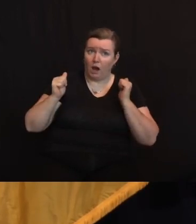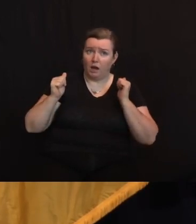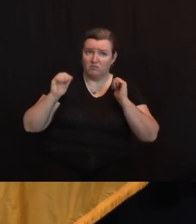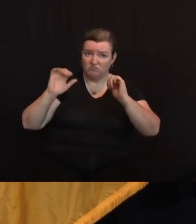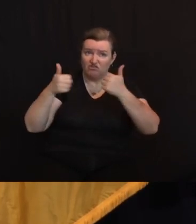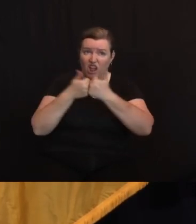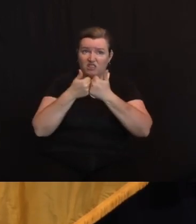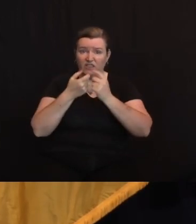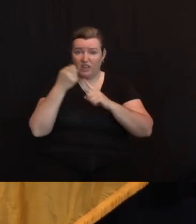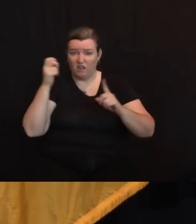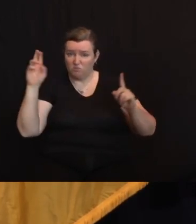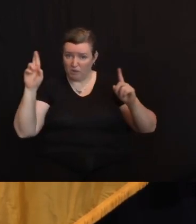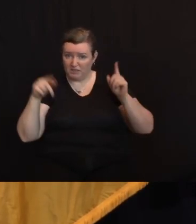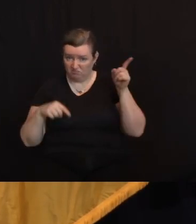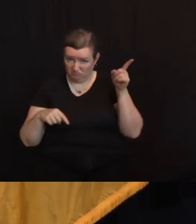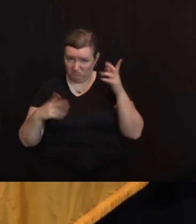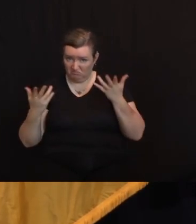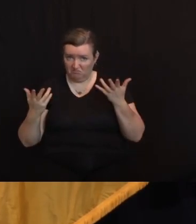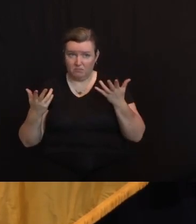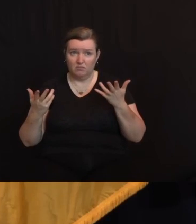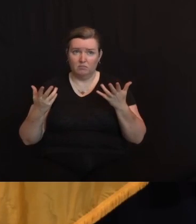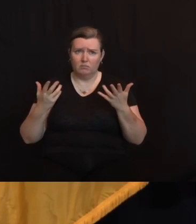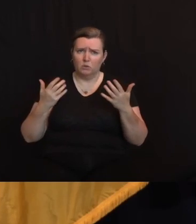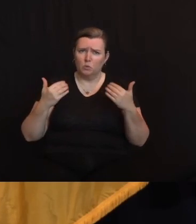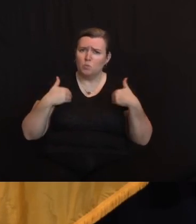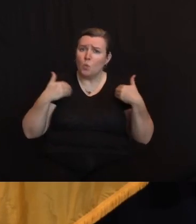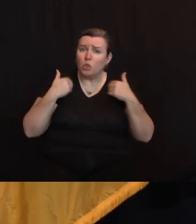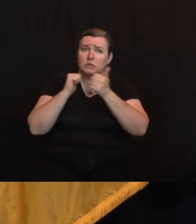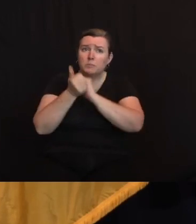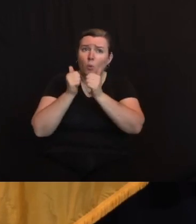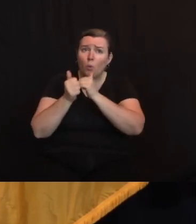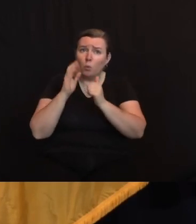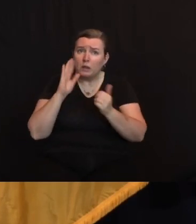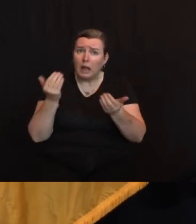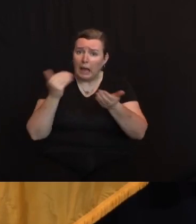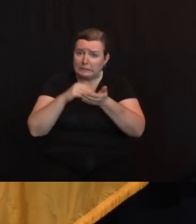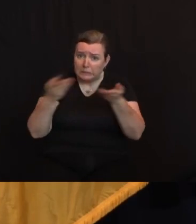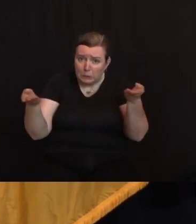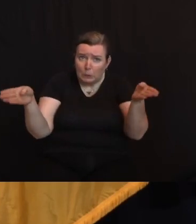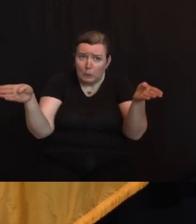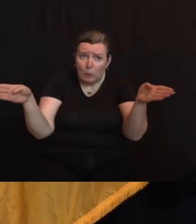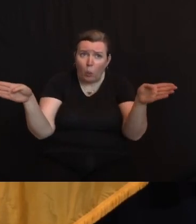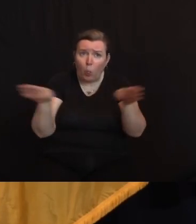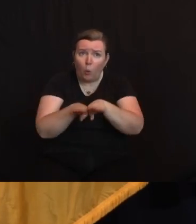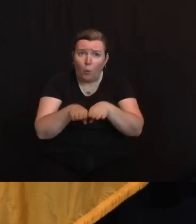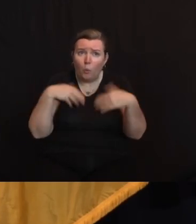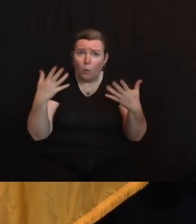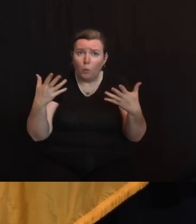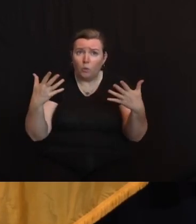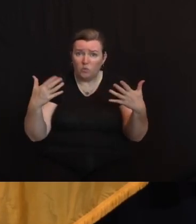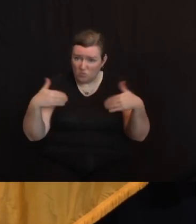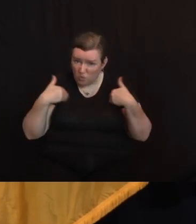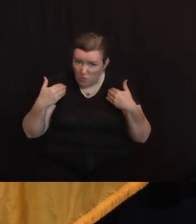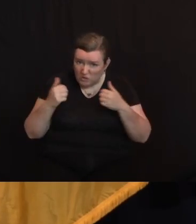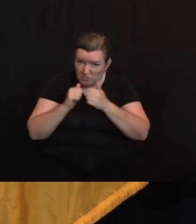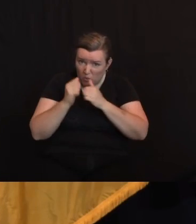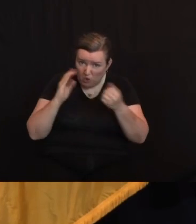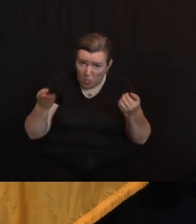possibility of youth sports being shut down again. Can you confirm or dispel that What being rumor? shut? Youth sports.